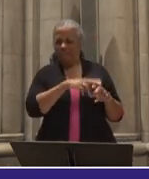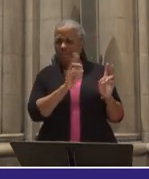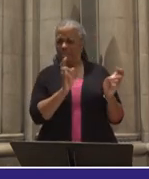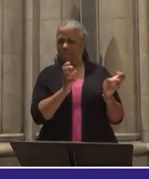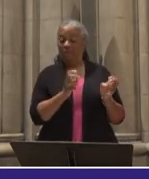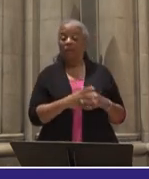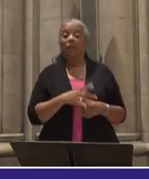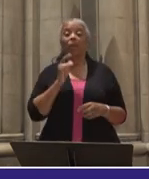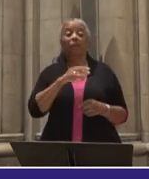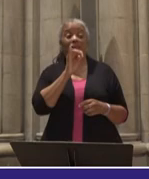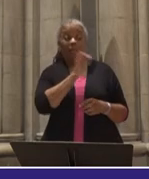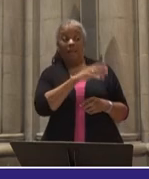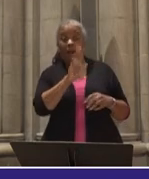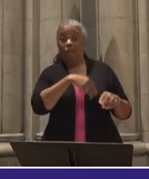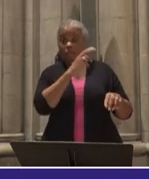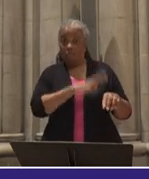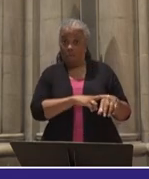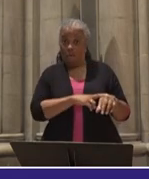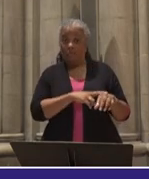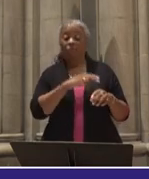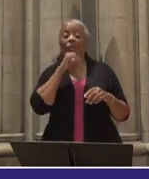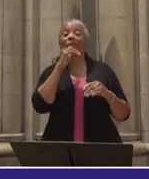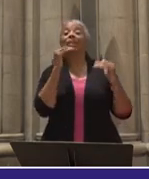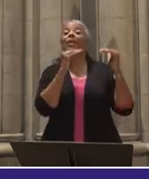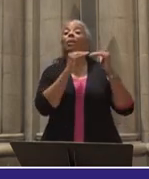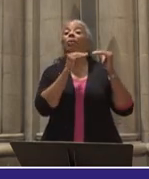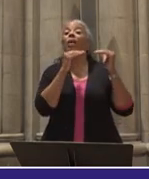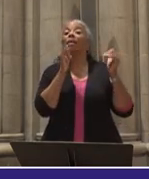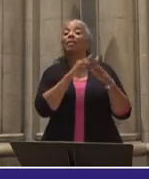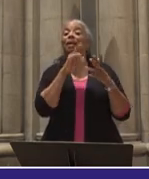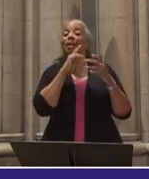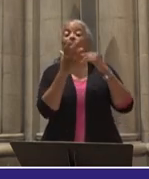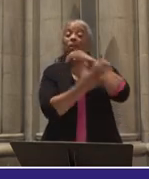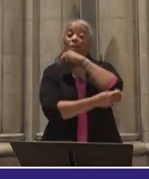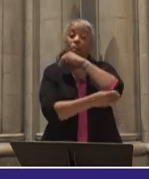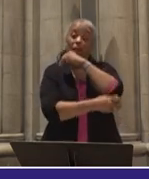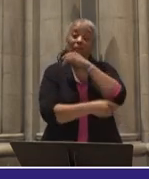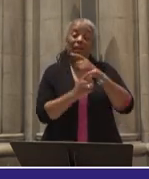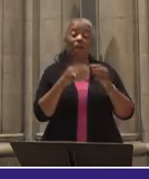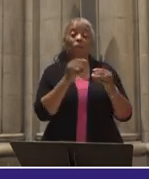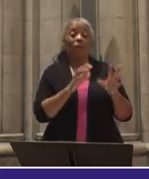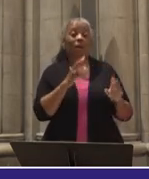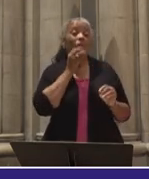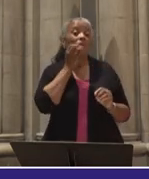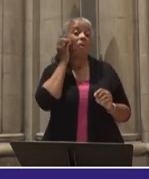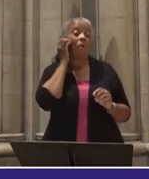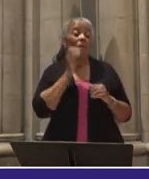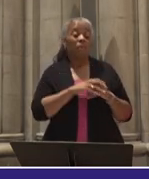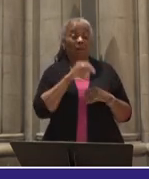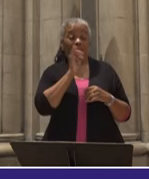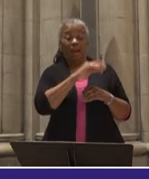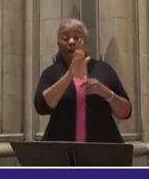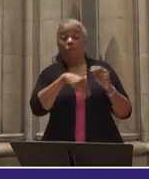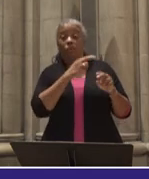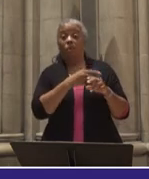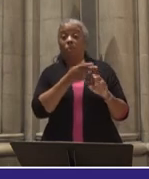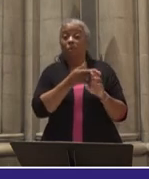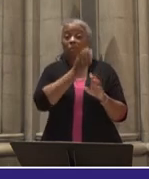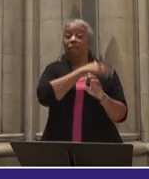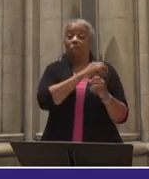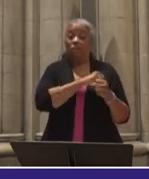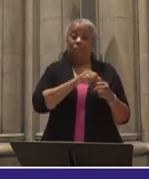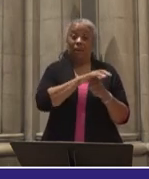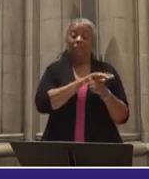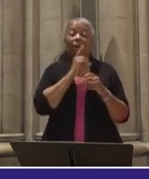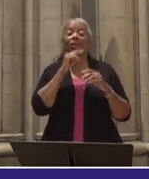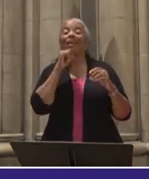it was a normal of the inequality that is poverty and homelessness. It was a normal of the inequity